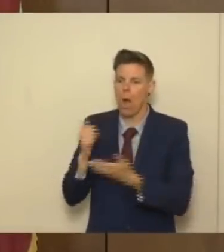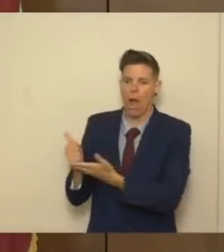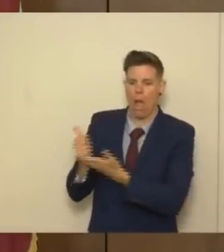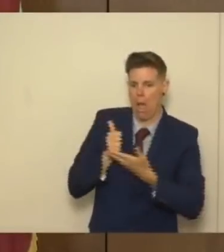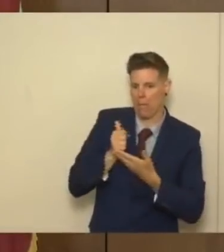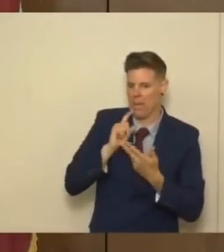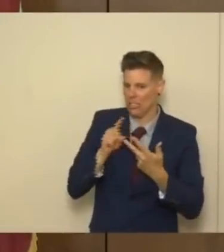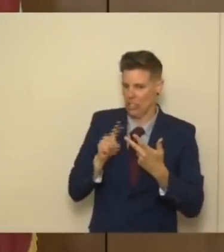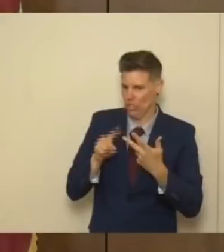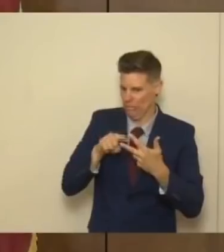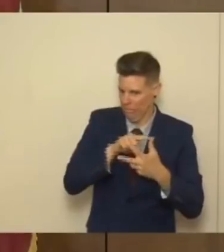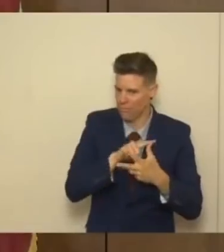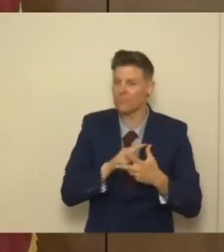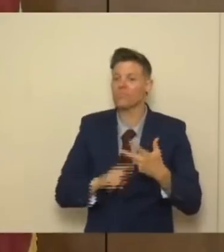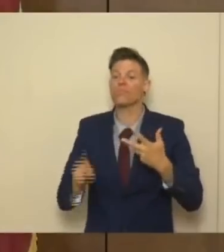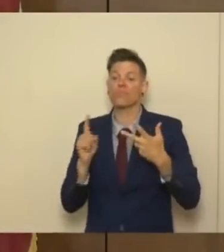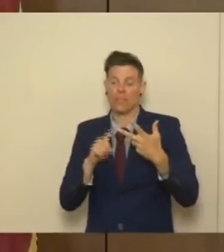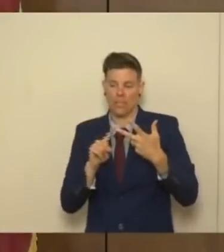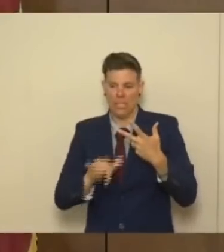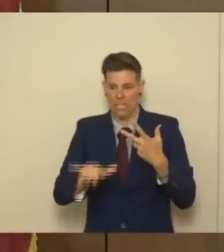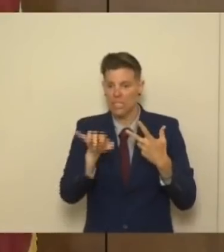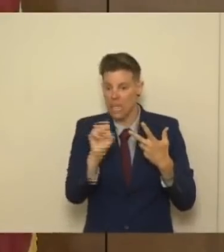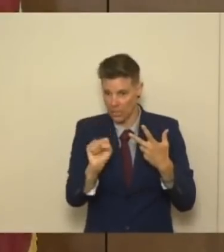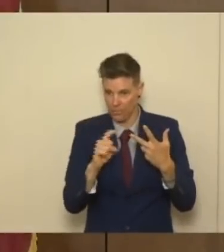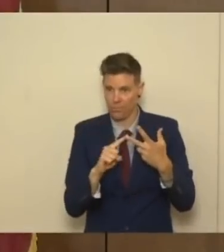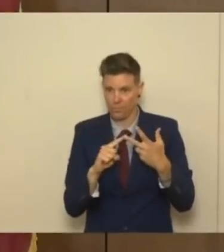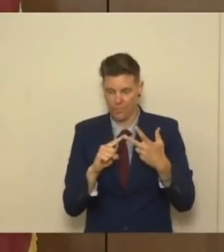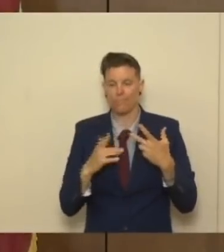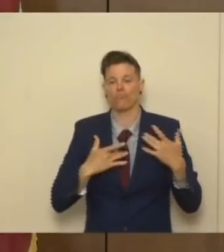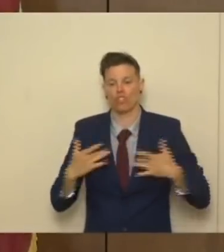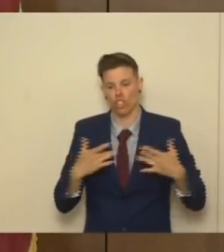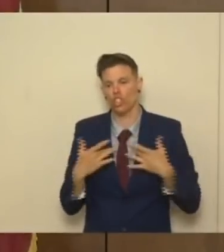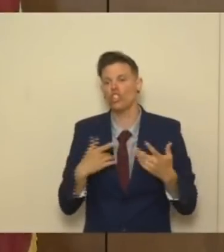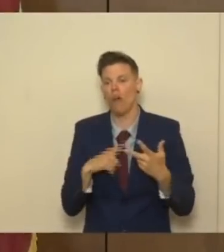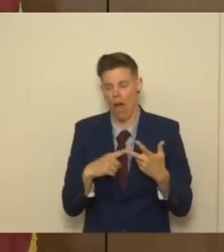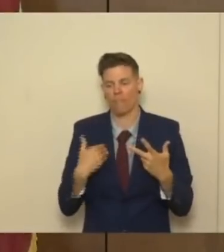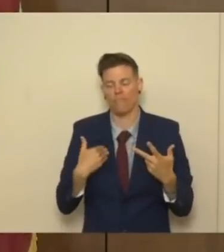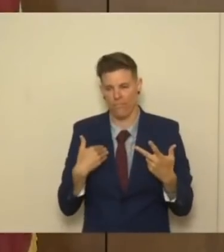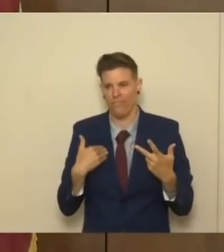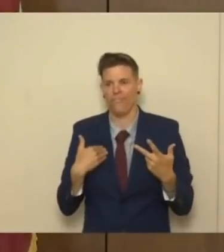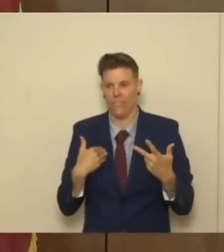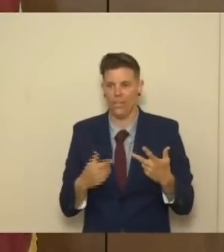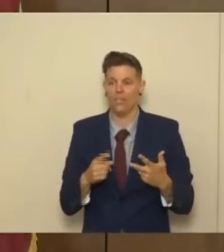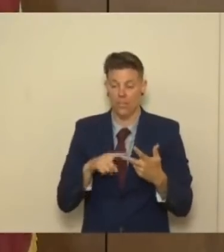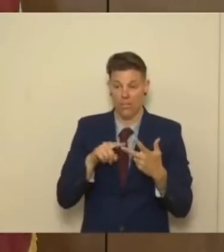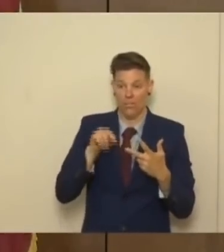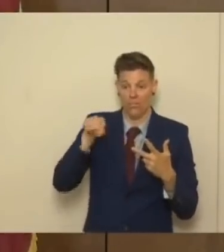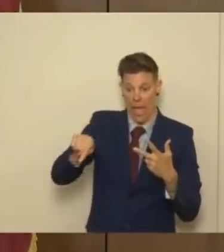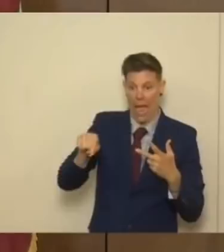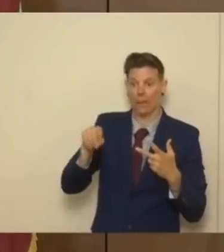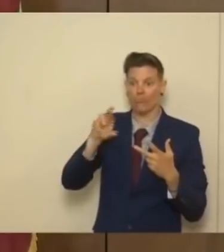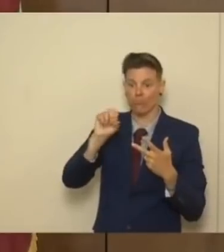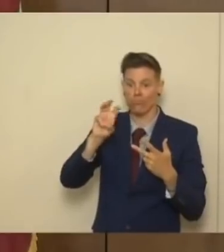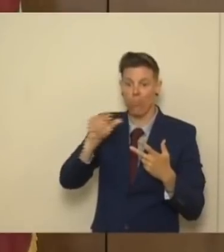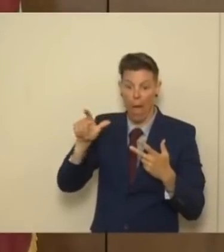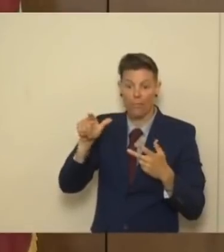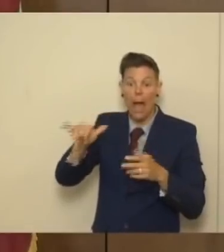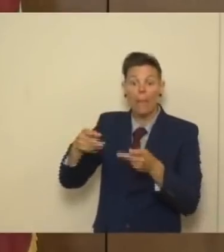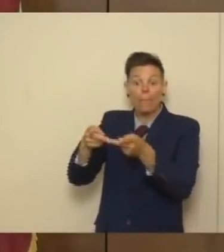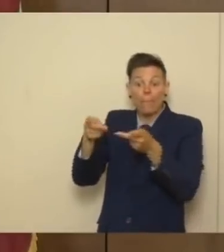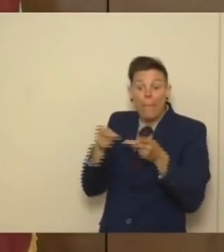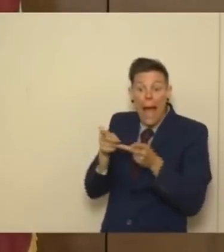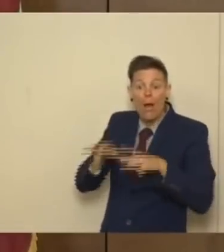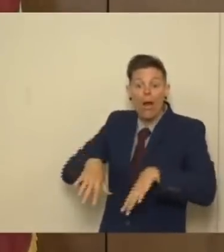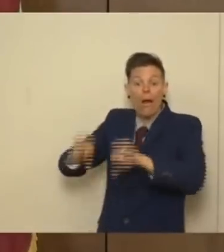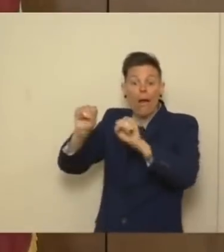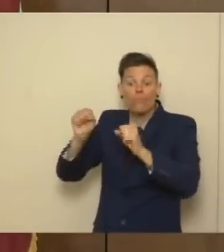very concerning, and we are citing these businesses, and we are